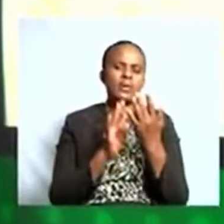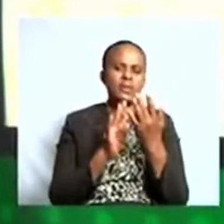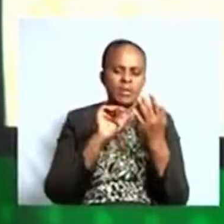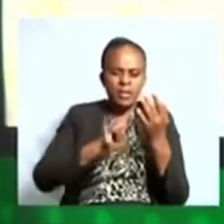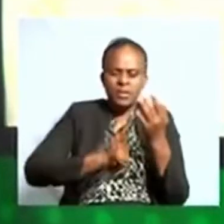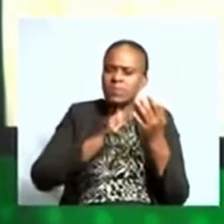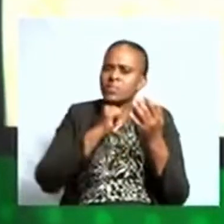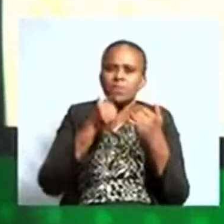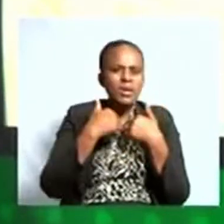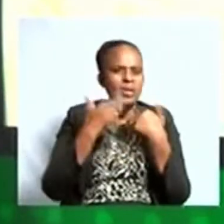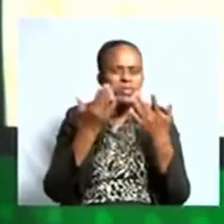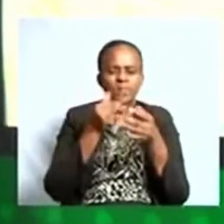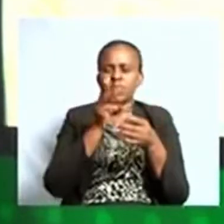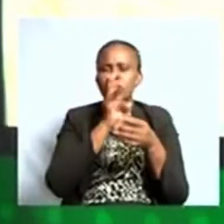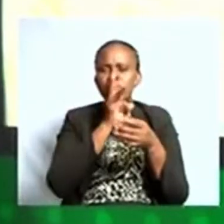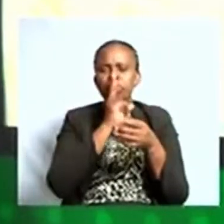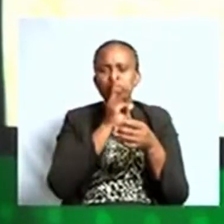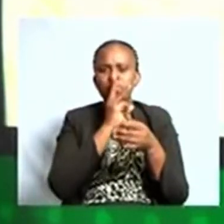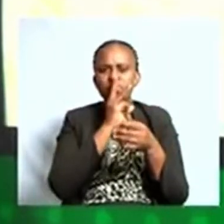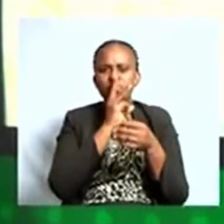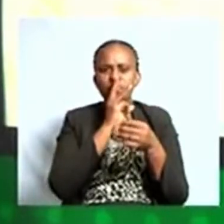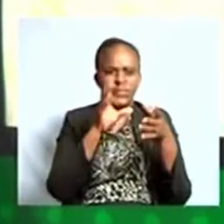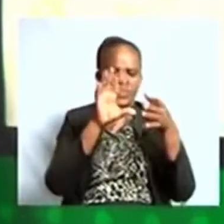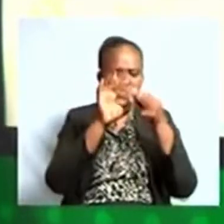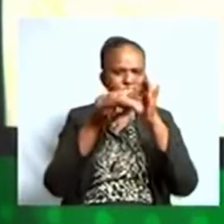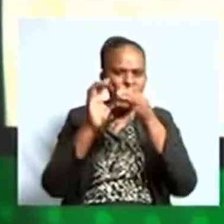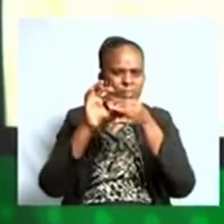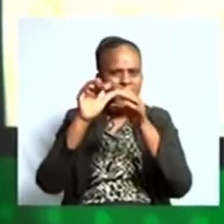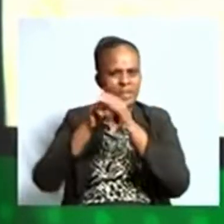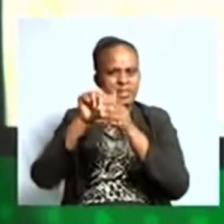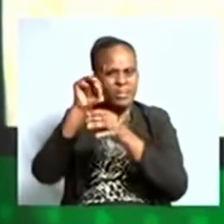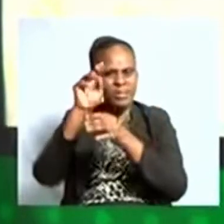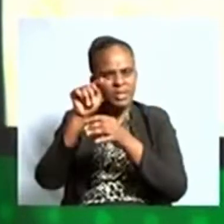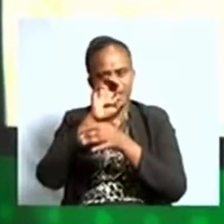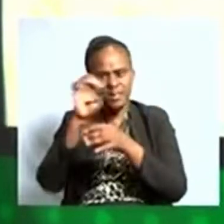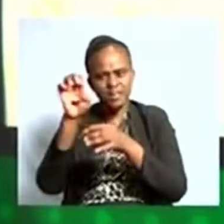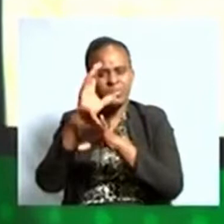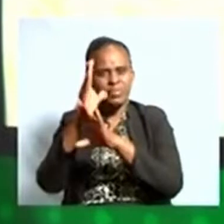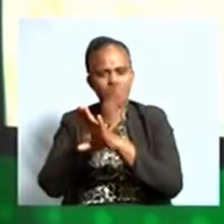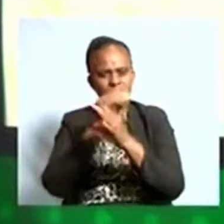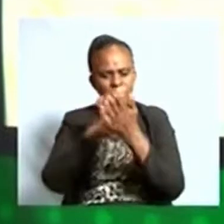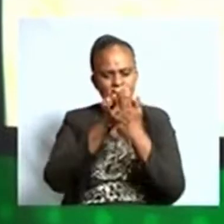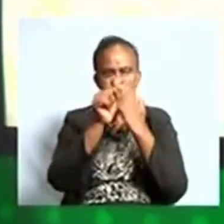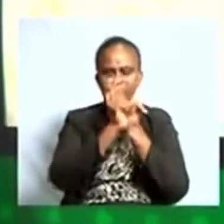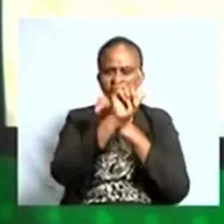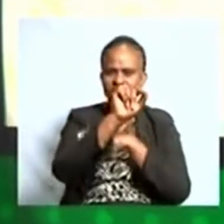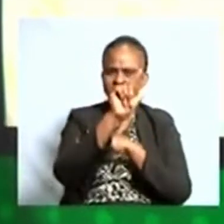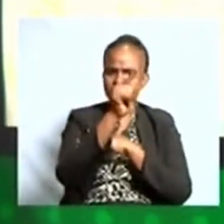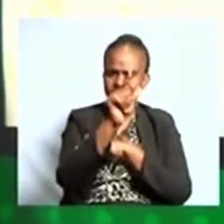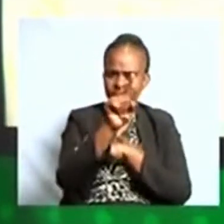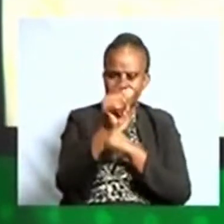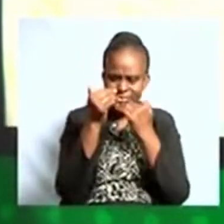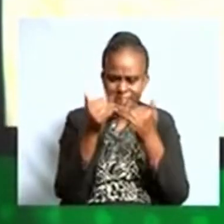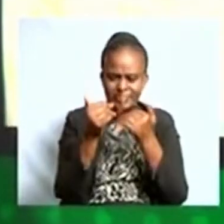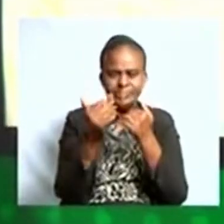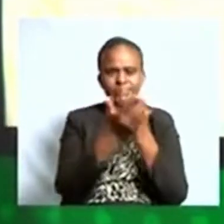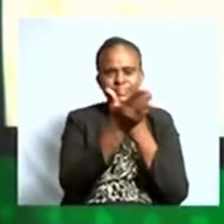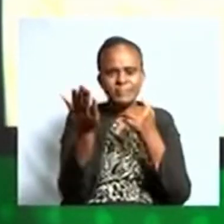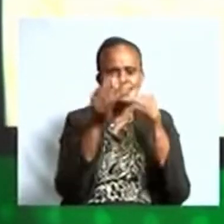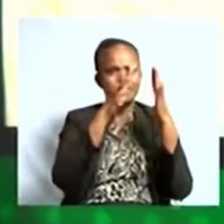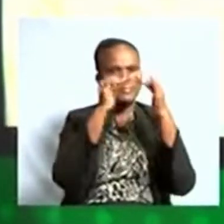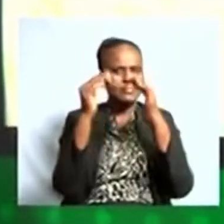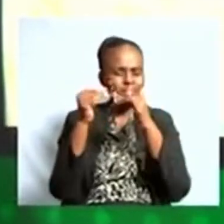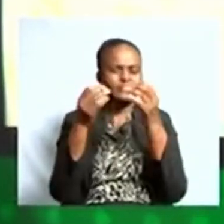have water connections in Mtendere East before August 2021. Now most of the houses are